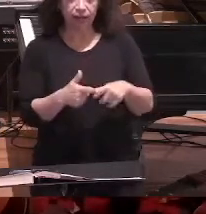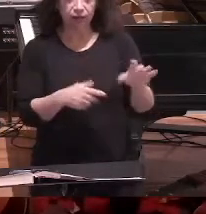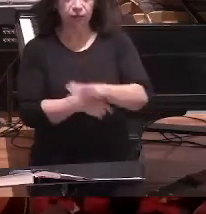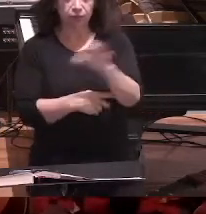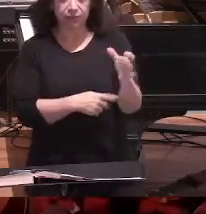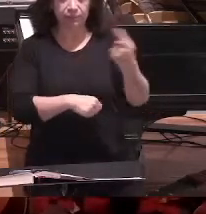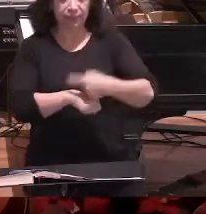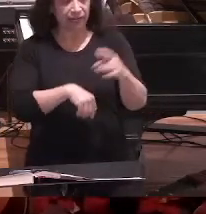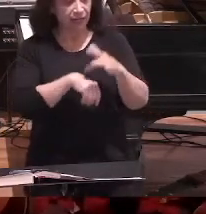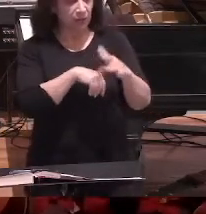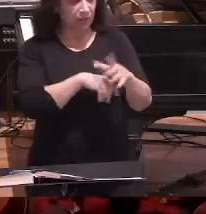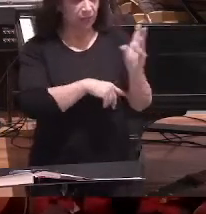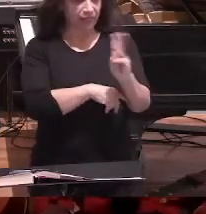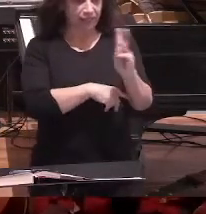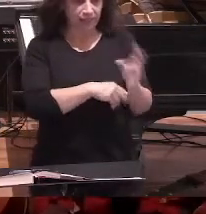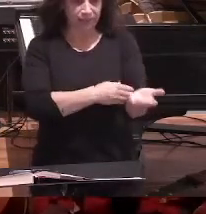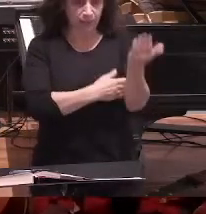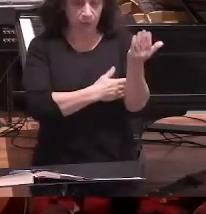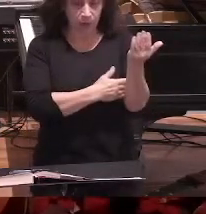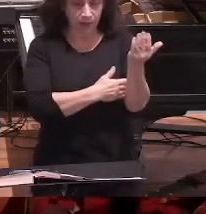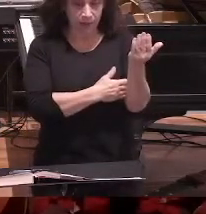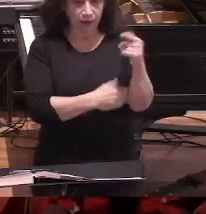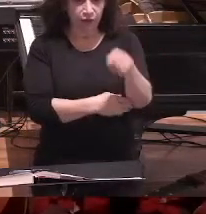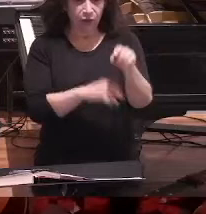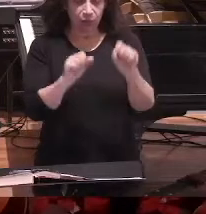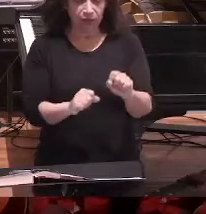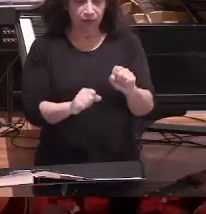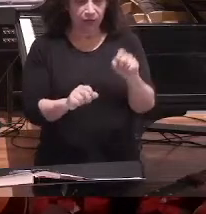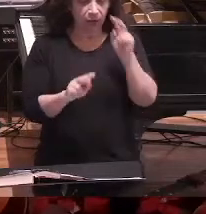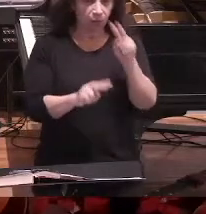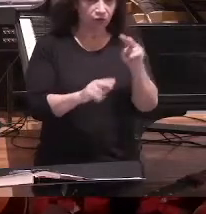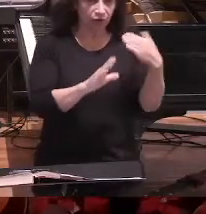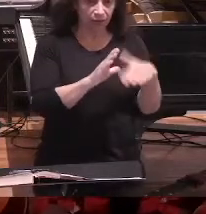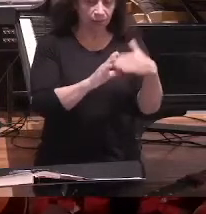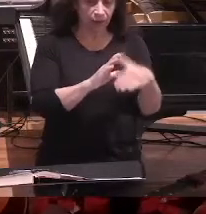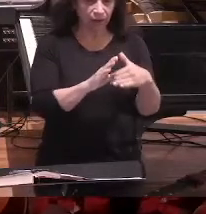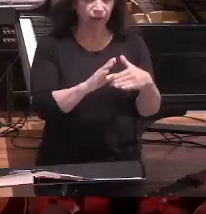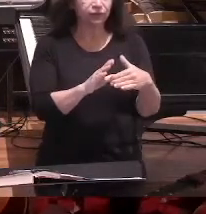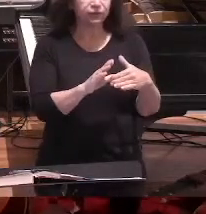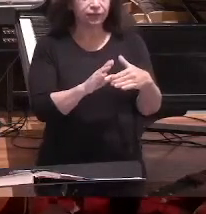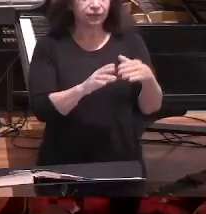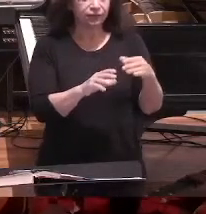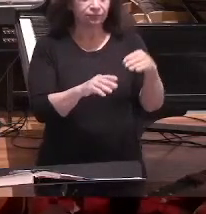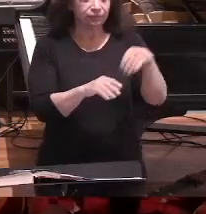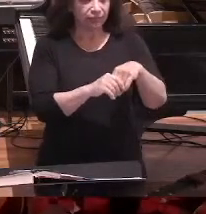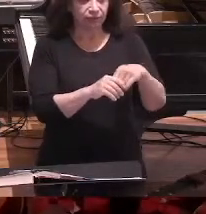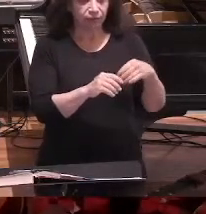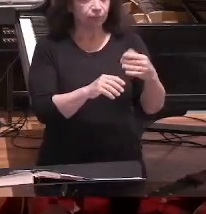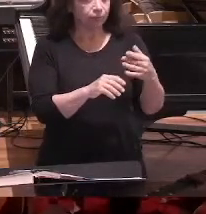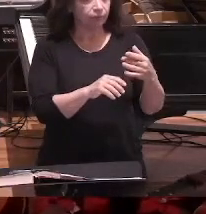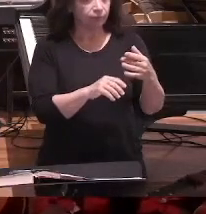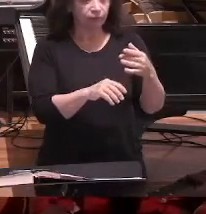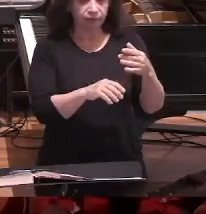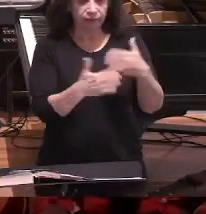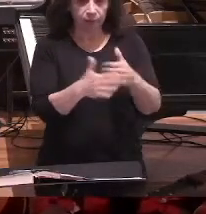Christmas Day, as early as 6 a.m., you can watch for an email to drop in your inbox. This will be